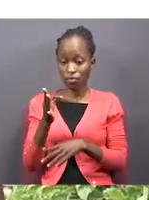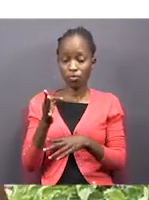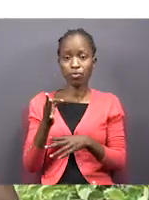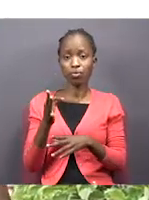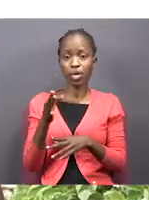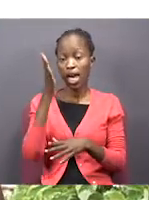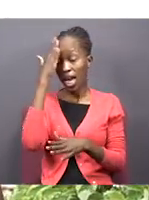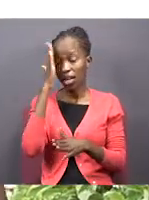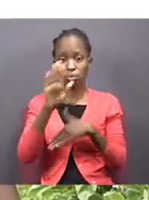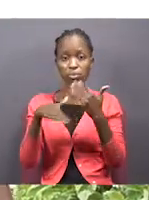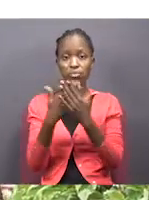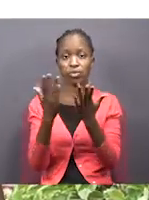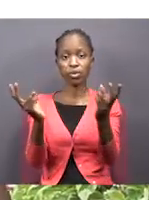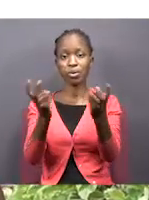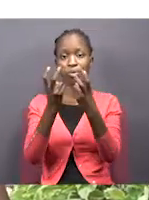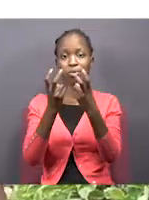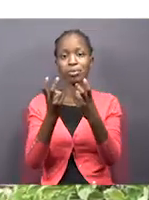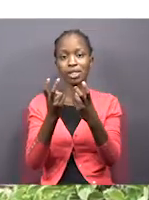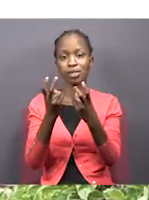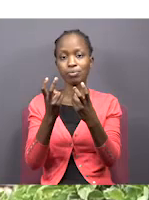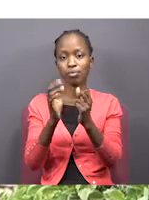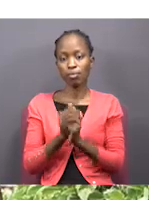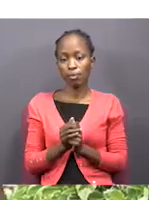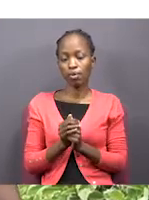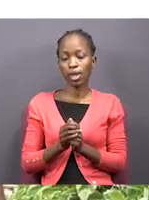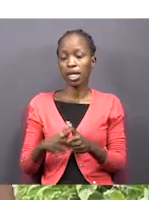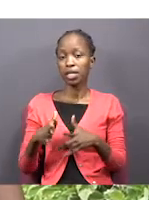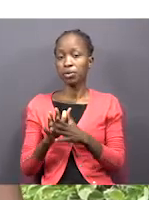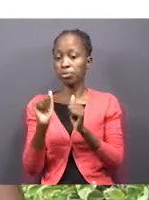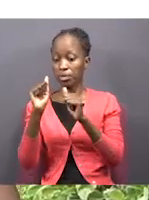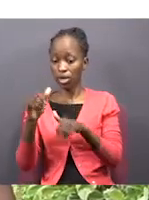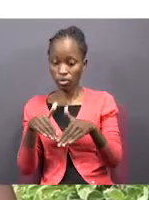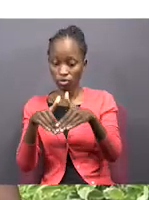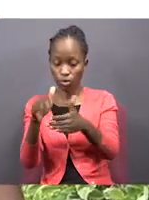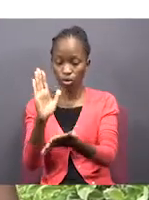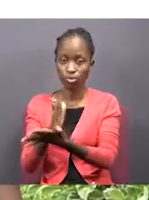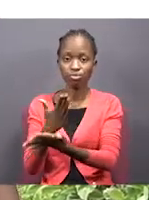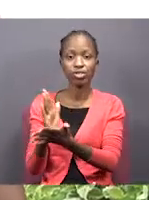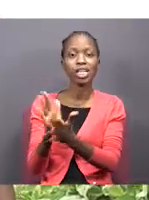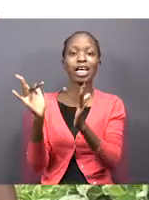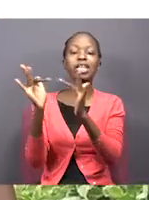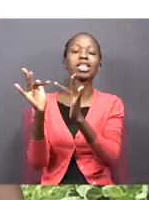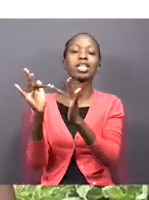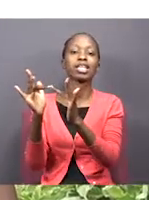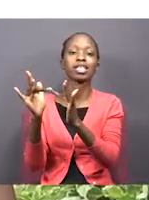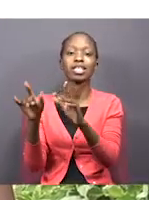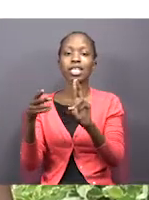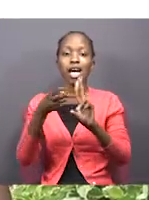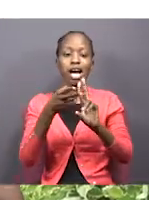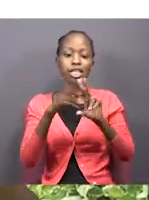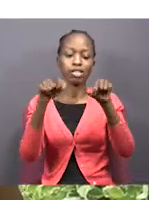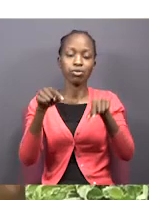watching it from Hope TV, Hope FM, or Citam Church Online. Just go like, go follow, go share.